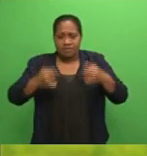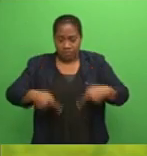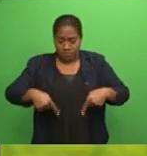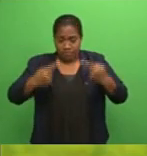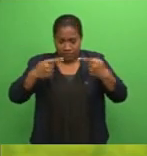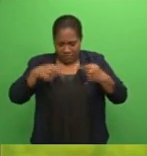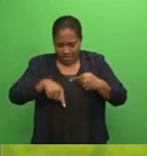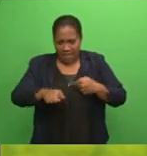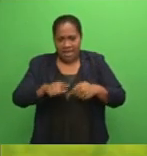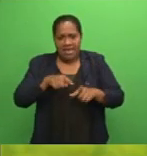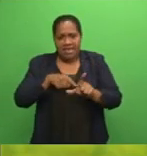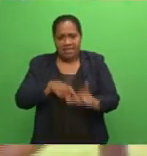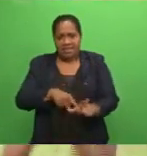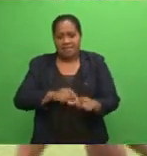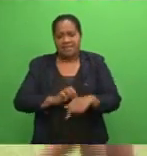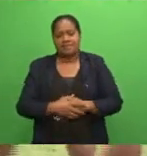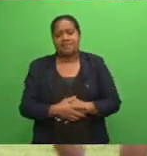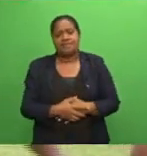Caroline Itavi has more.